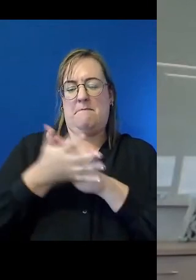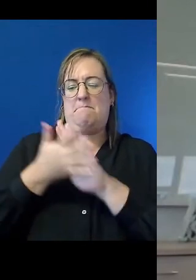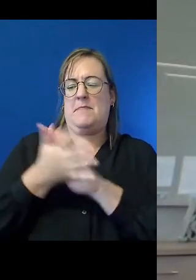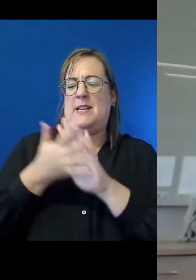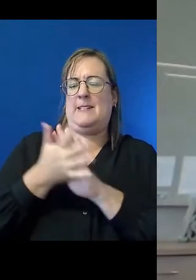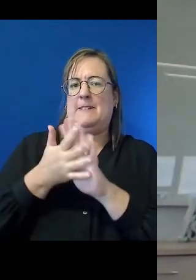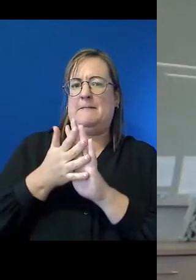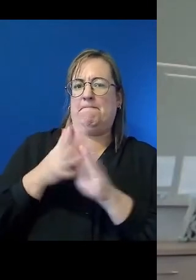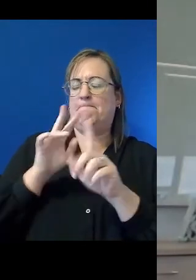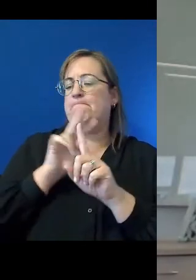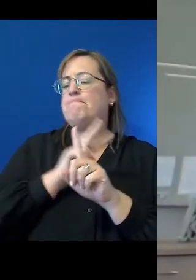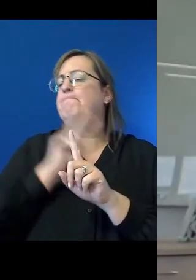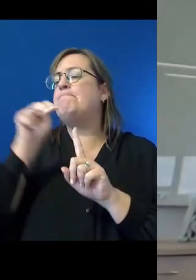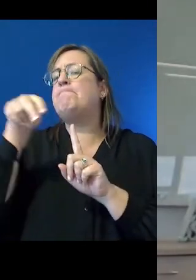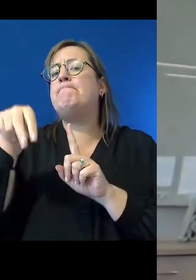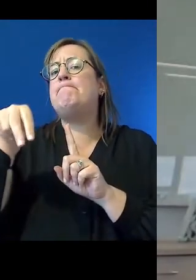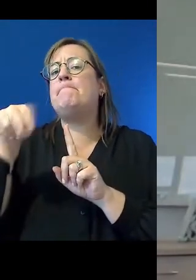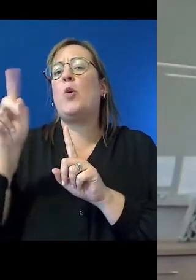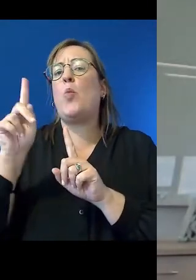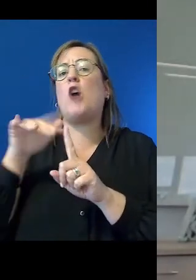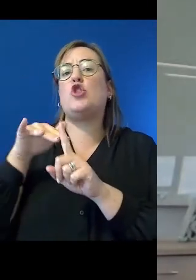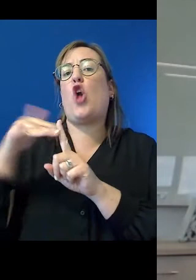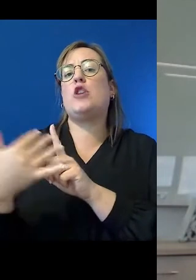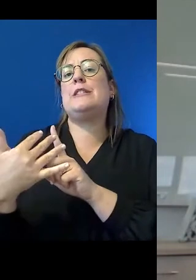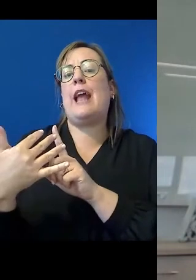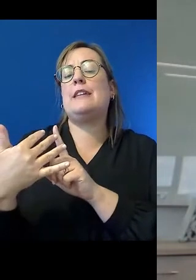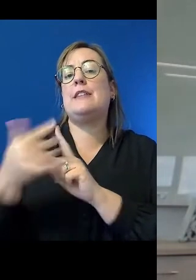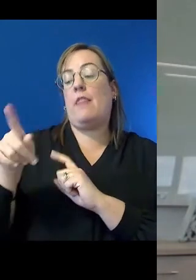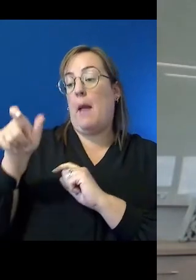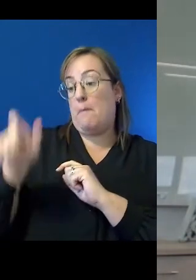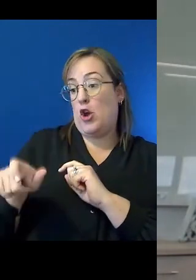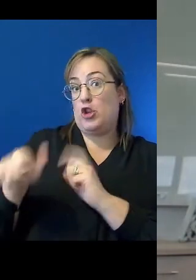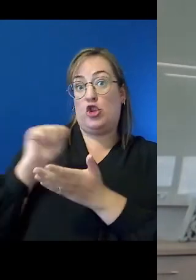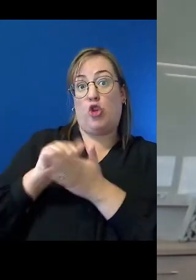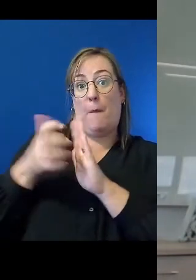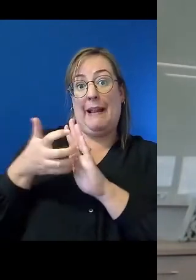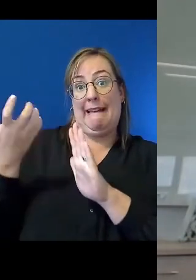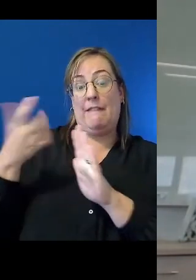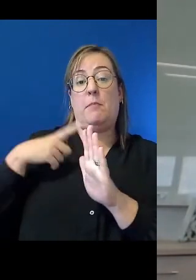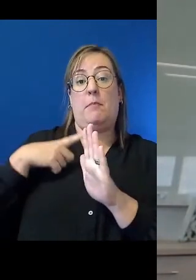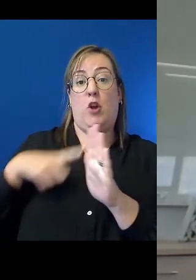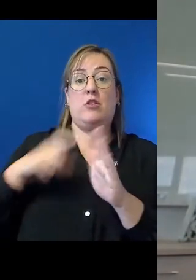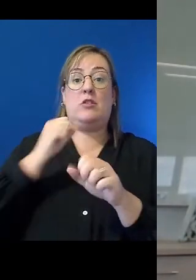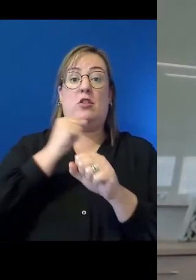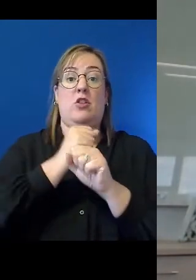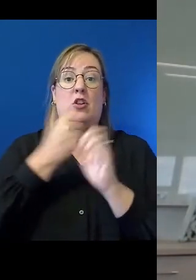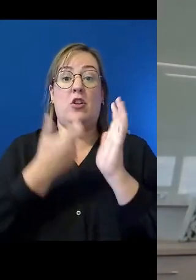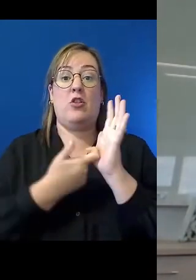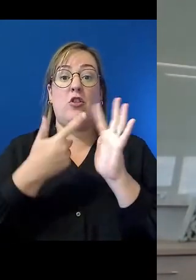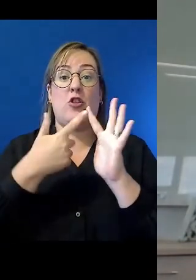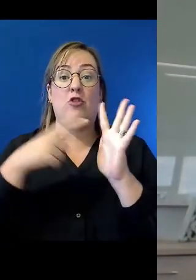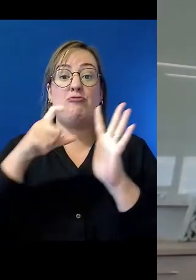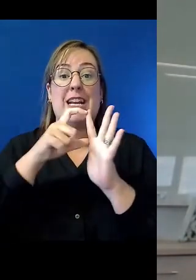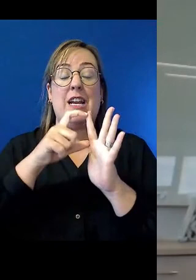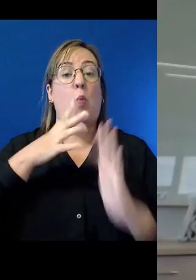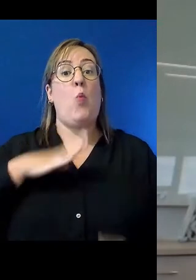get to understand the context of that? So is that person shopping because of greed, that they just want to do that? Or are there other things going